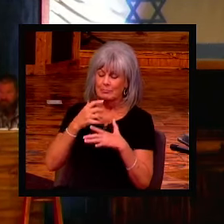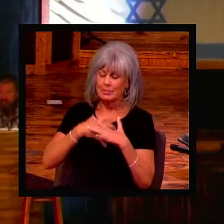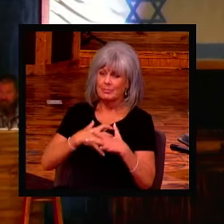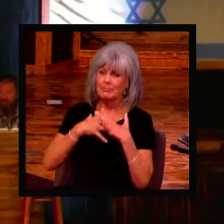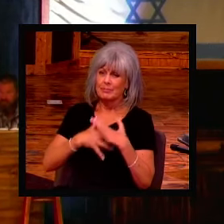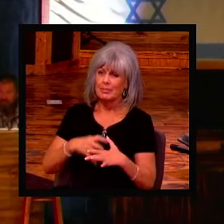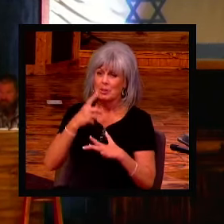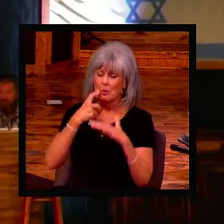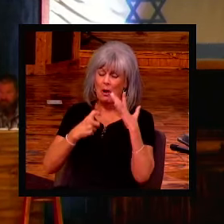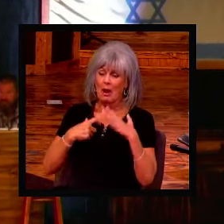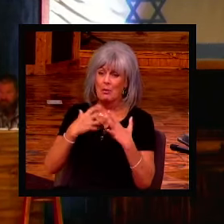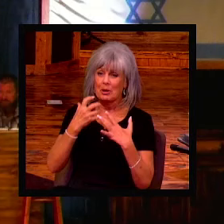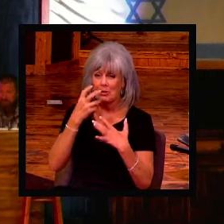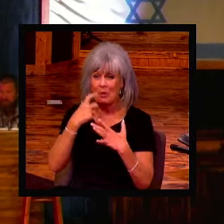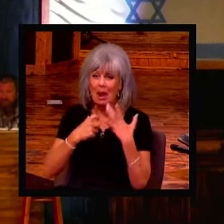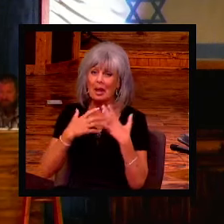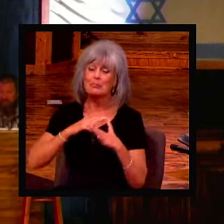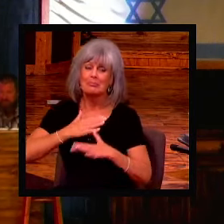all the time. Get okay.